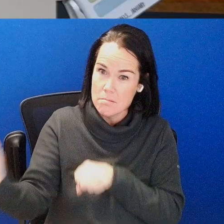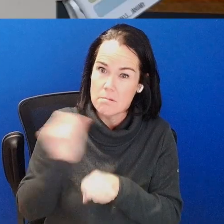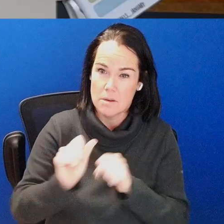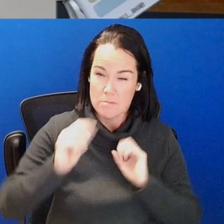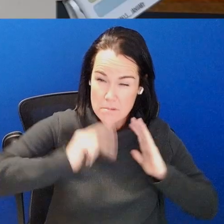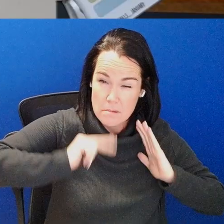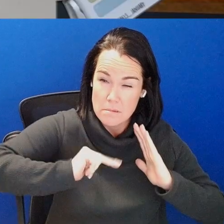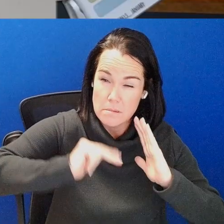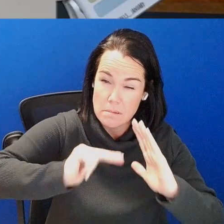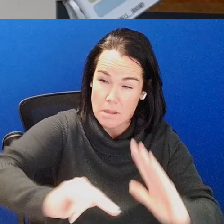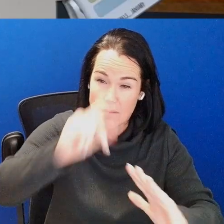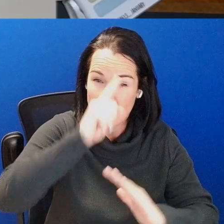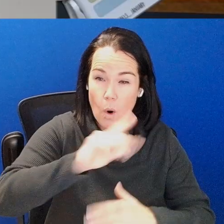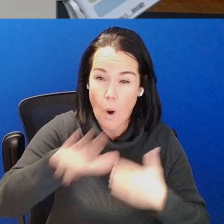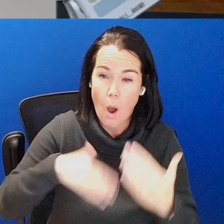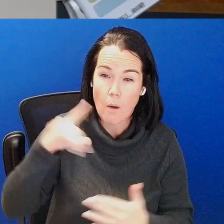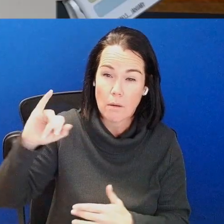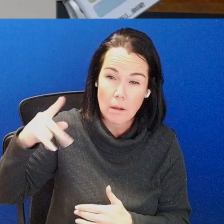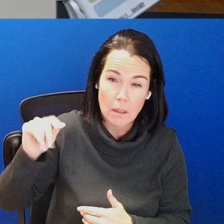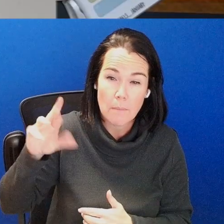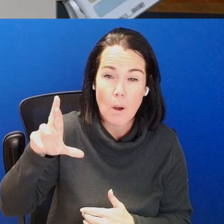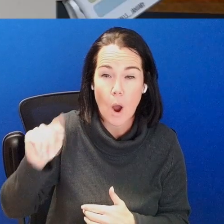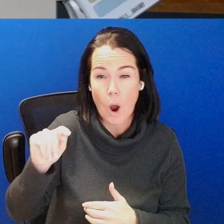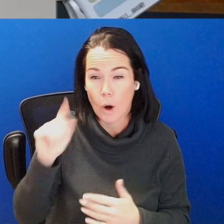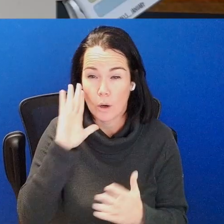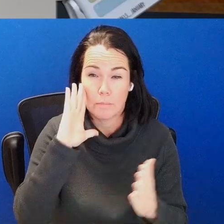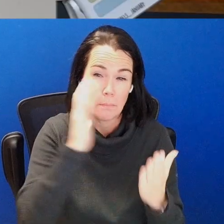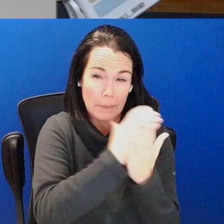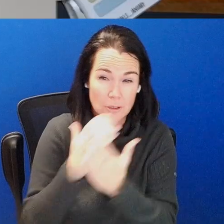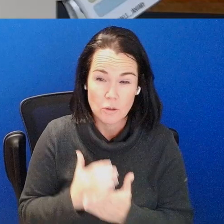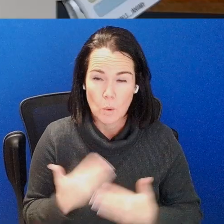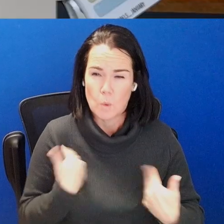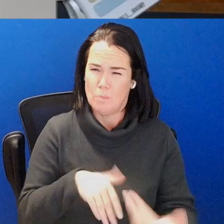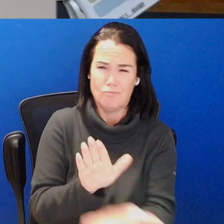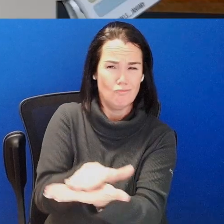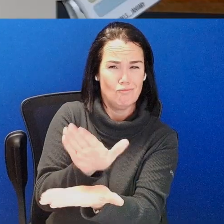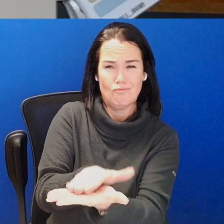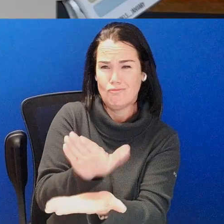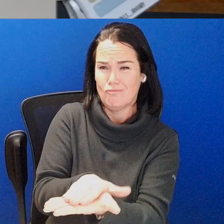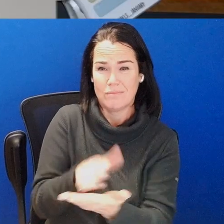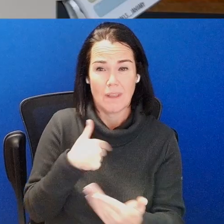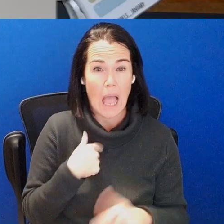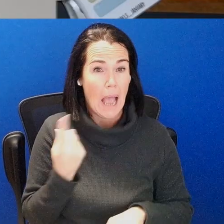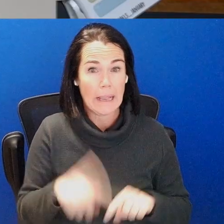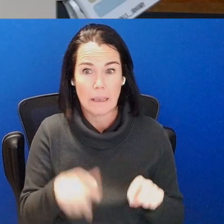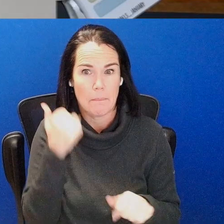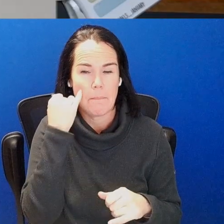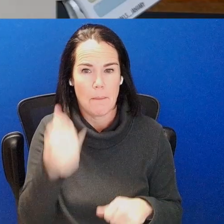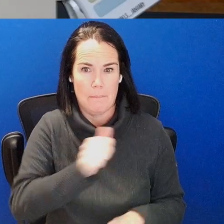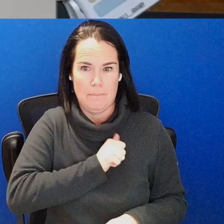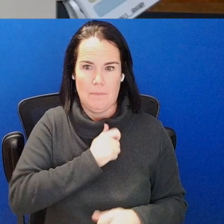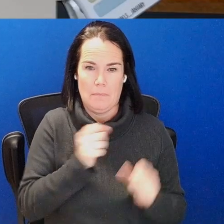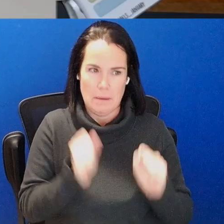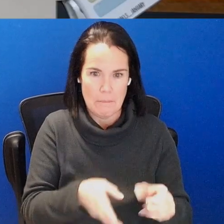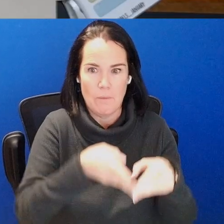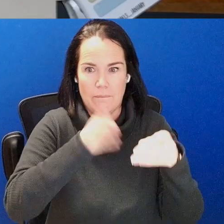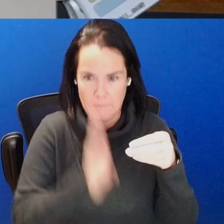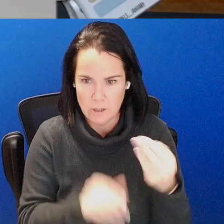do watercolor for all of your clip art imaging and everything and mad props. I can't imagine being able to complete